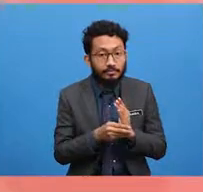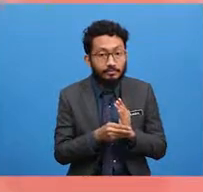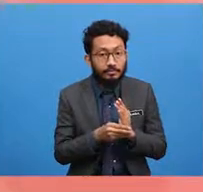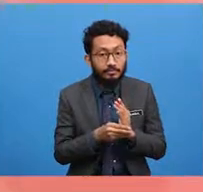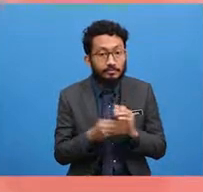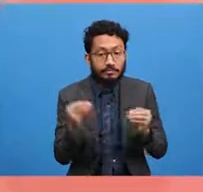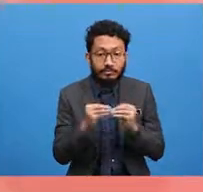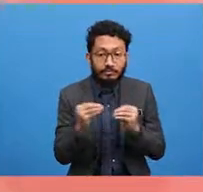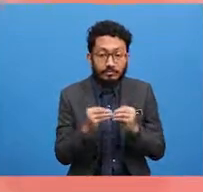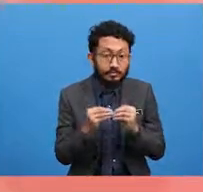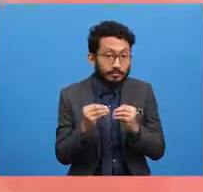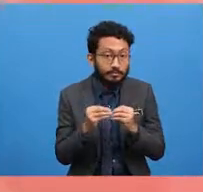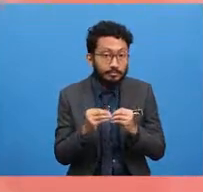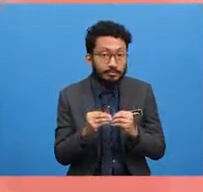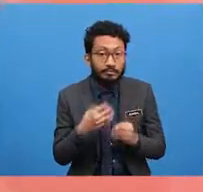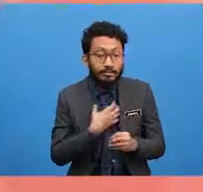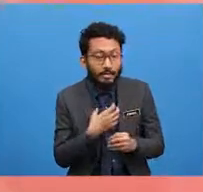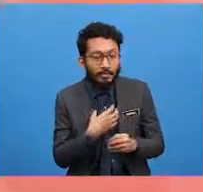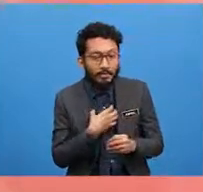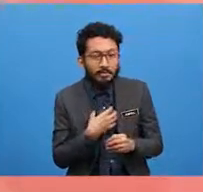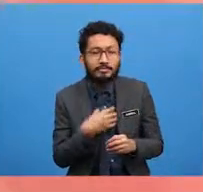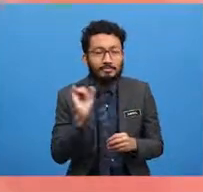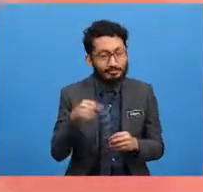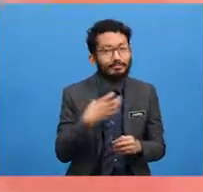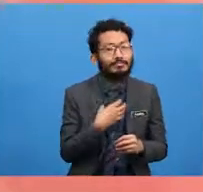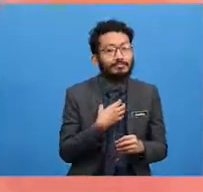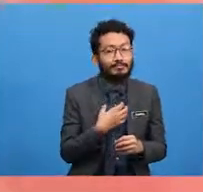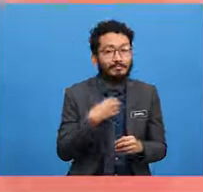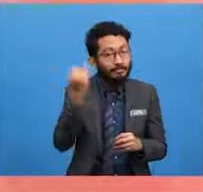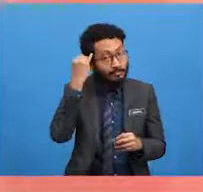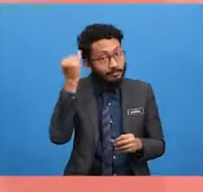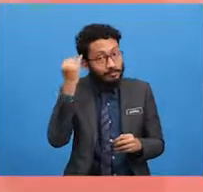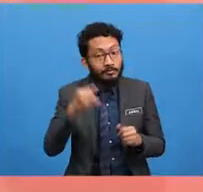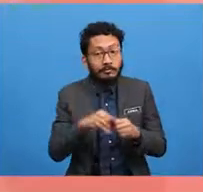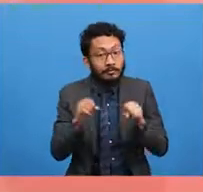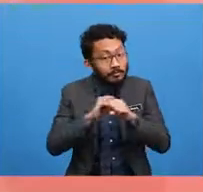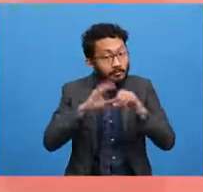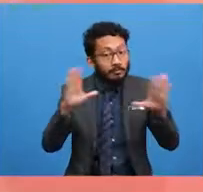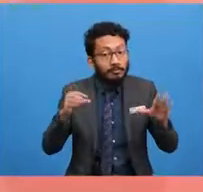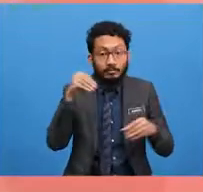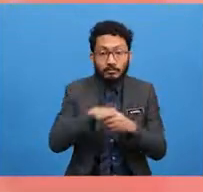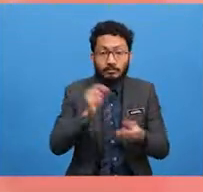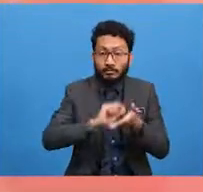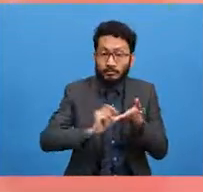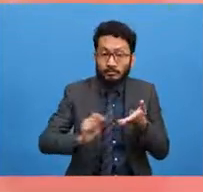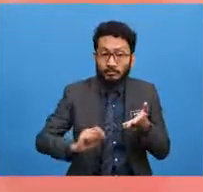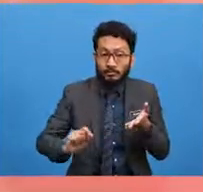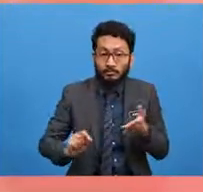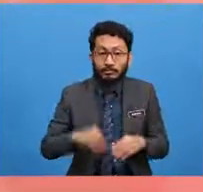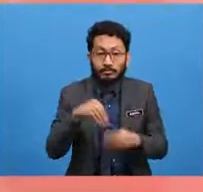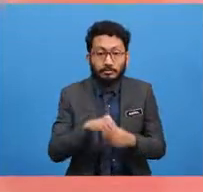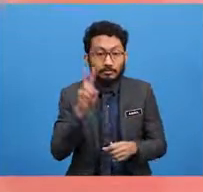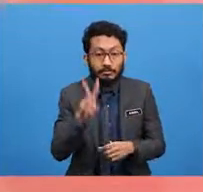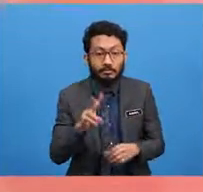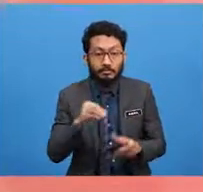notes? Yes, of course he did. He expanded his note in 2 or 3 sentences.